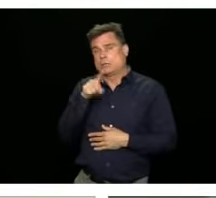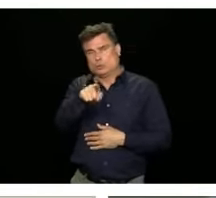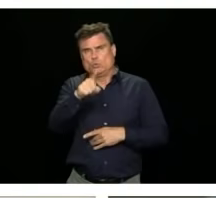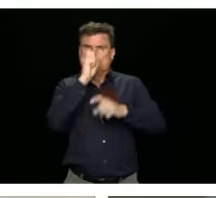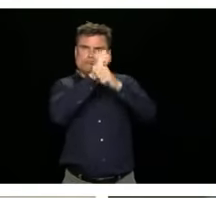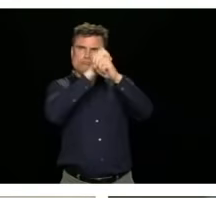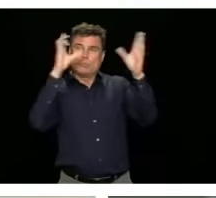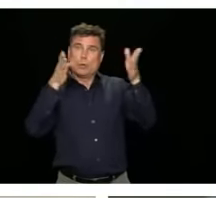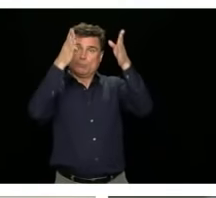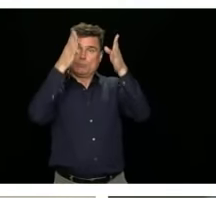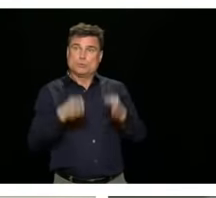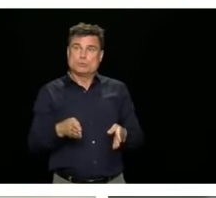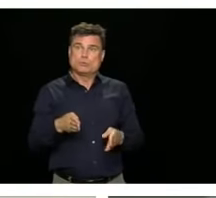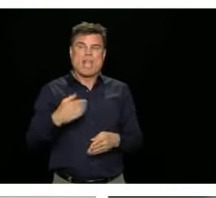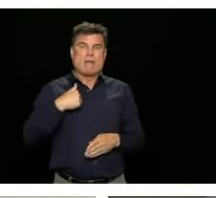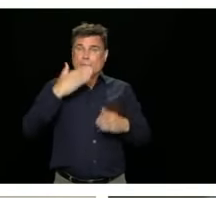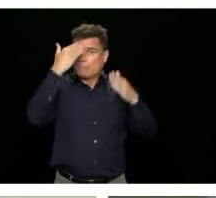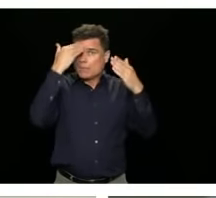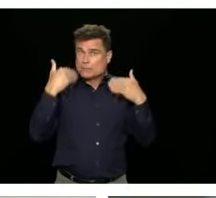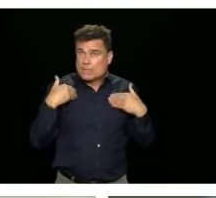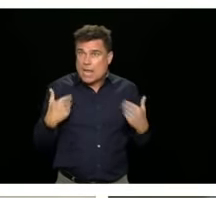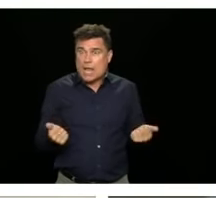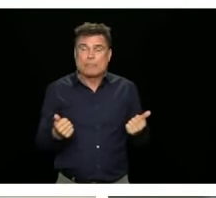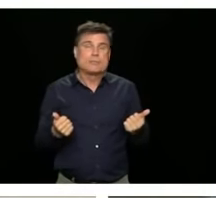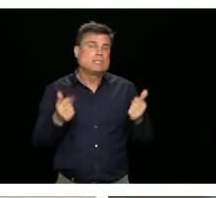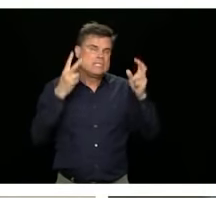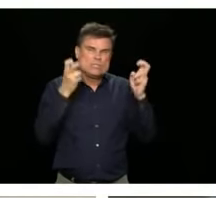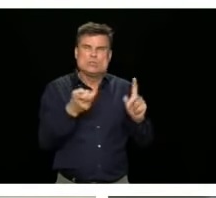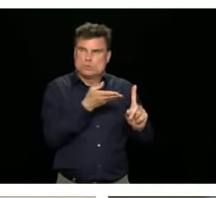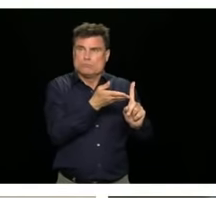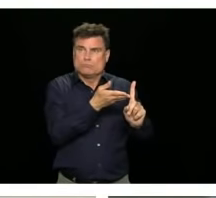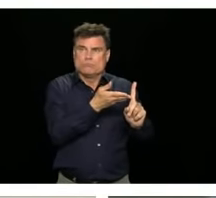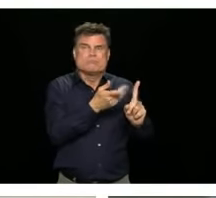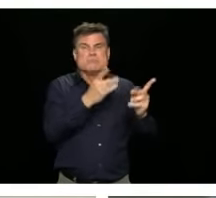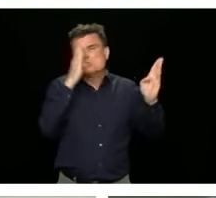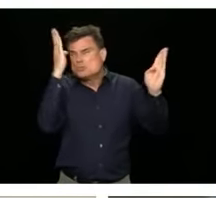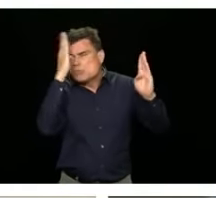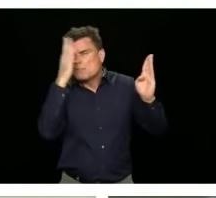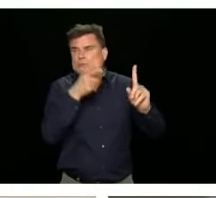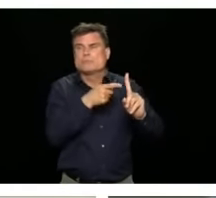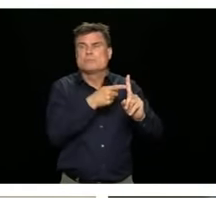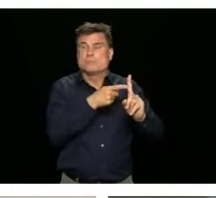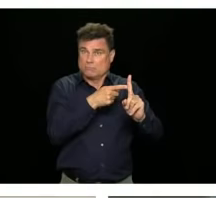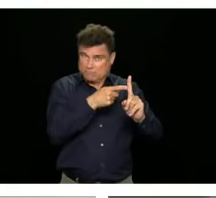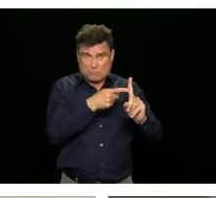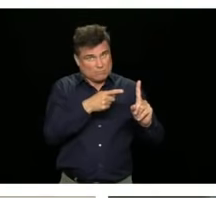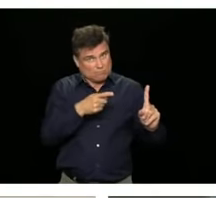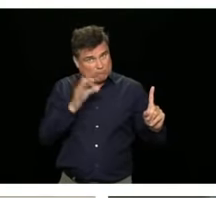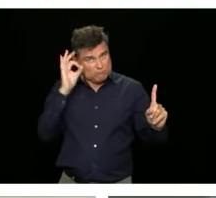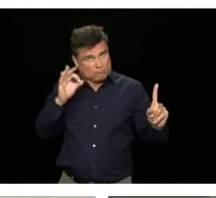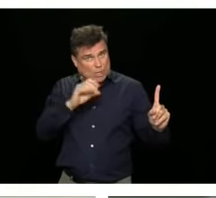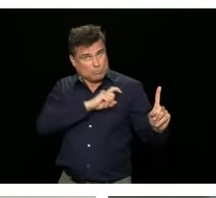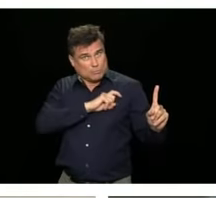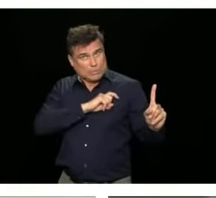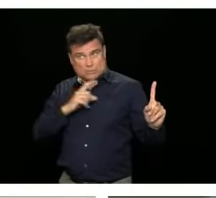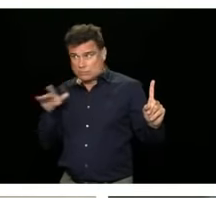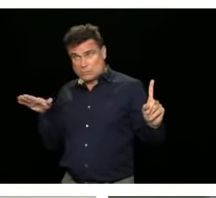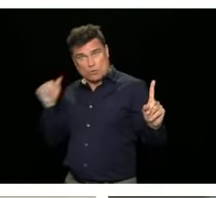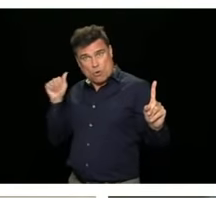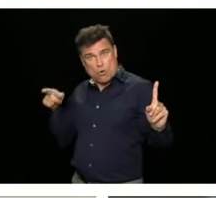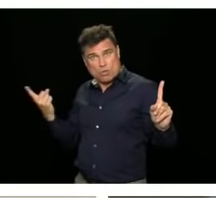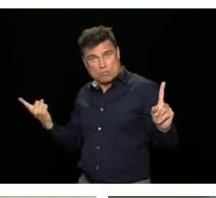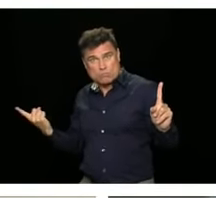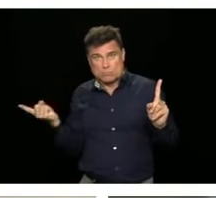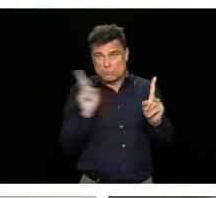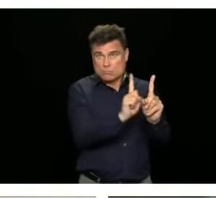yes. And so it's about opening this conversation up for people to understand what it is that people are asking for. They're asking for